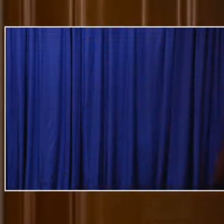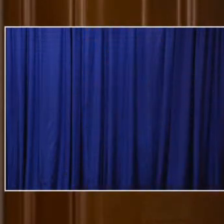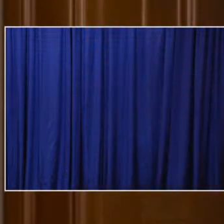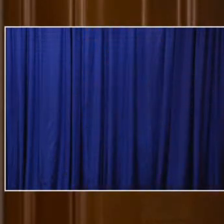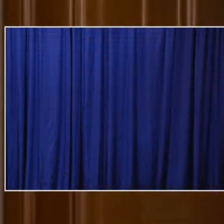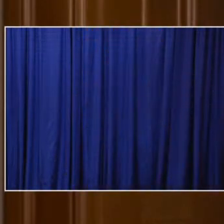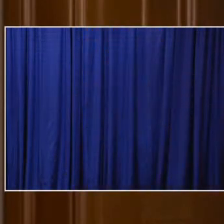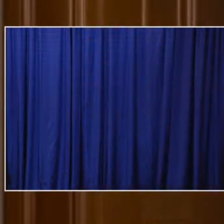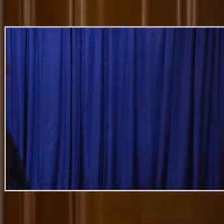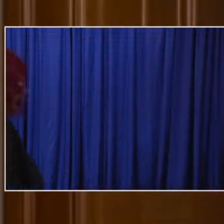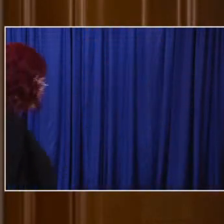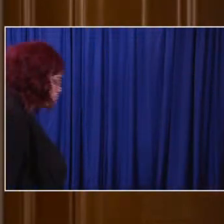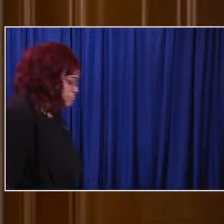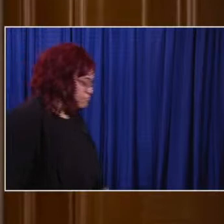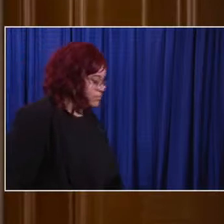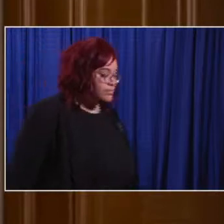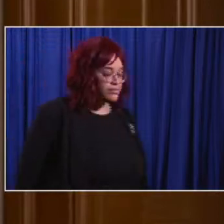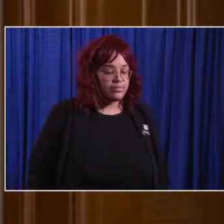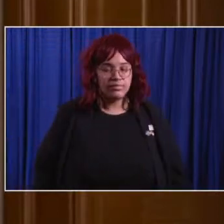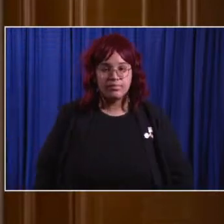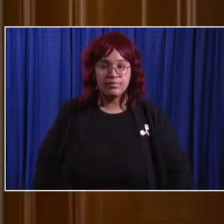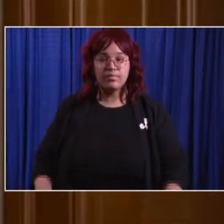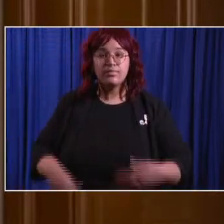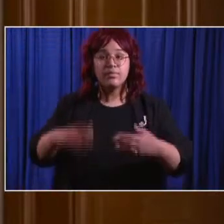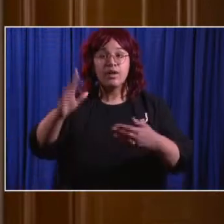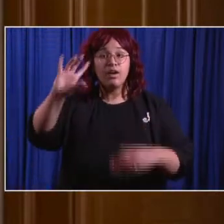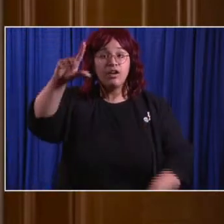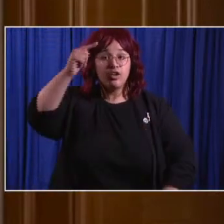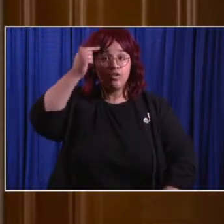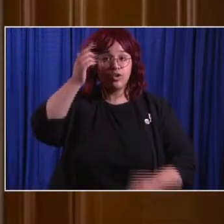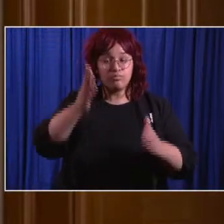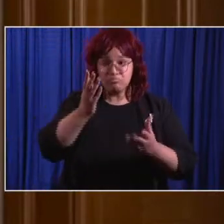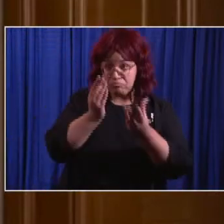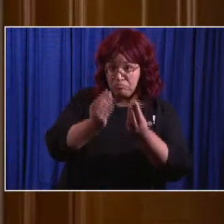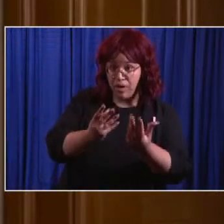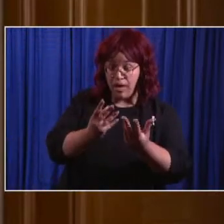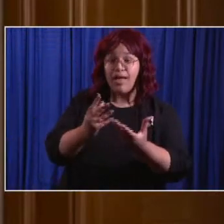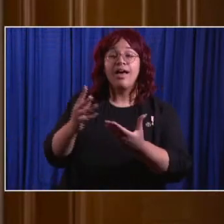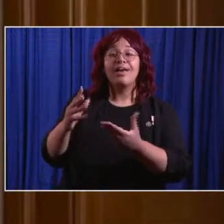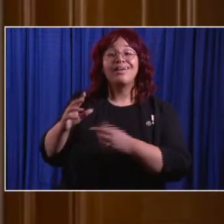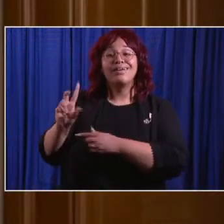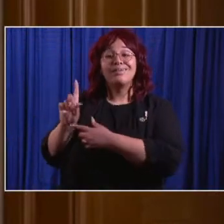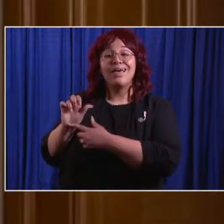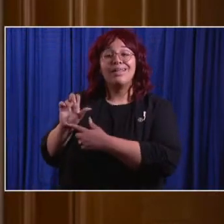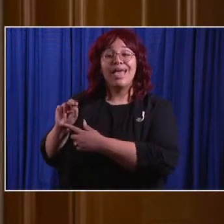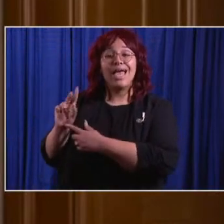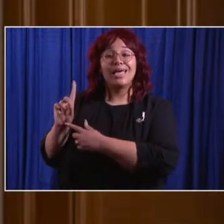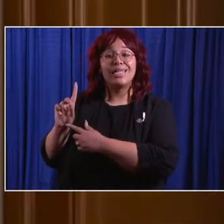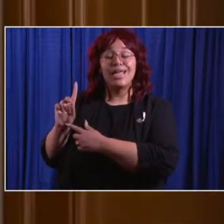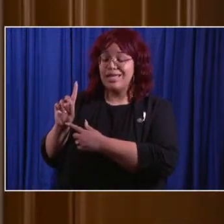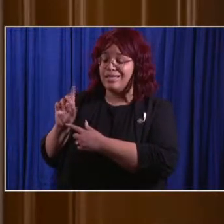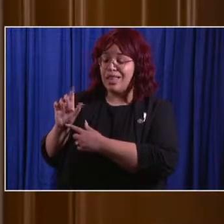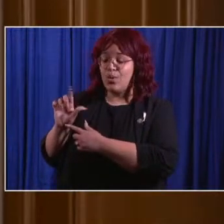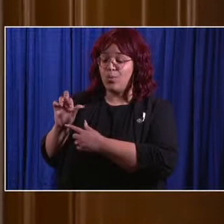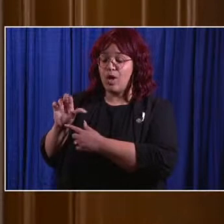Governor, next question is the last question for today, and it belongs to Dan DeRose of WOIO in Cleveland. Good afternoon,